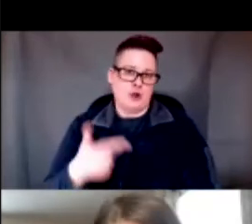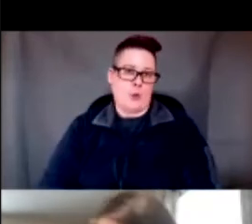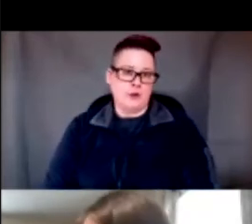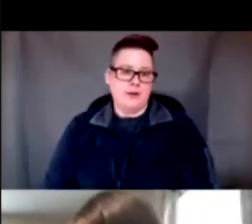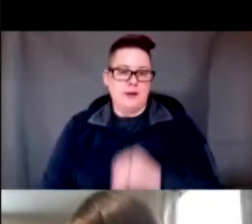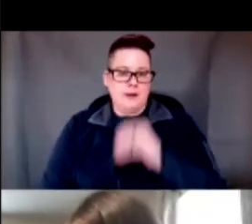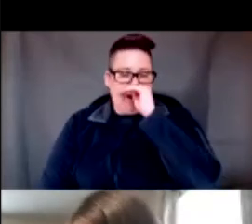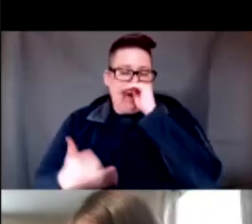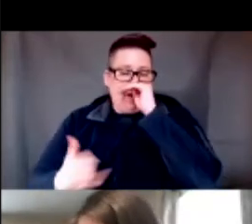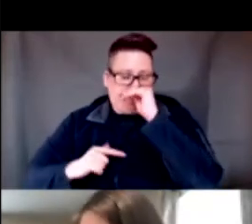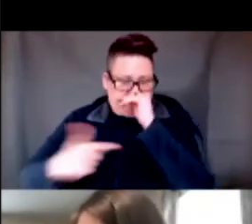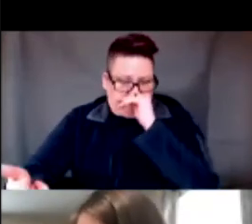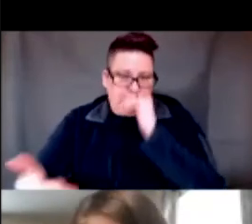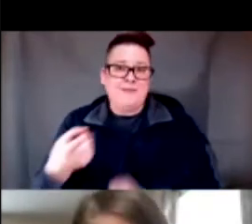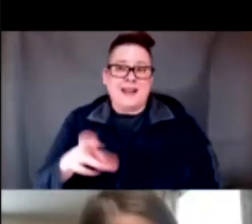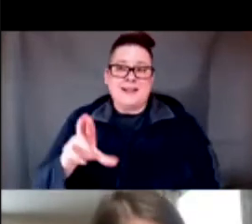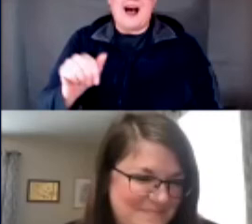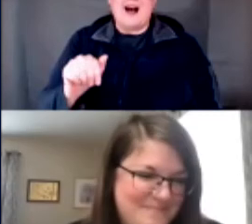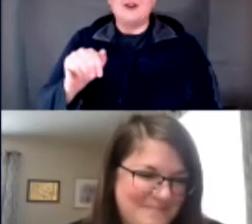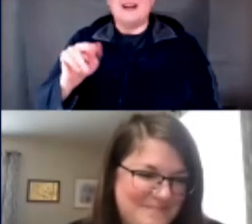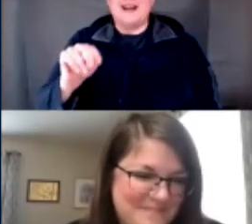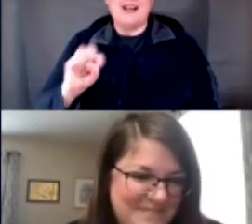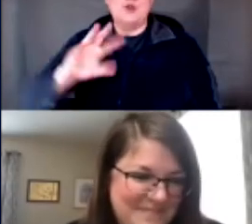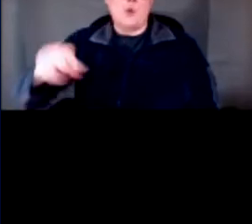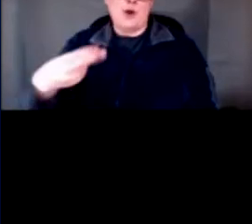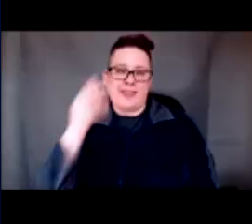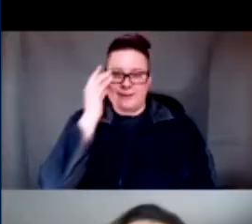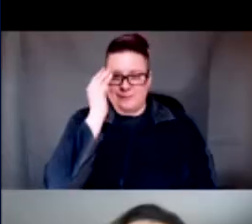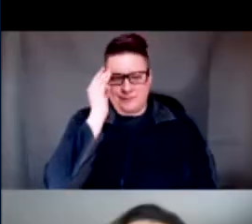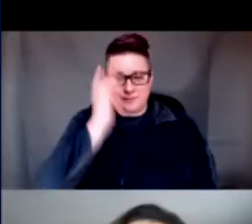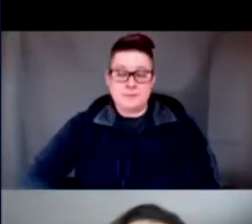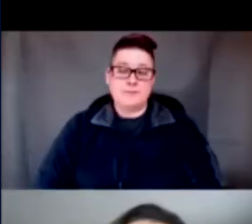And so now I'll hand it off to Dr. Ainsworth.